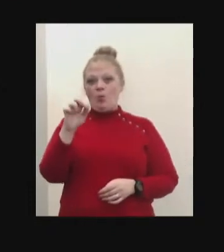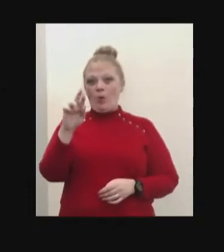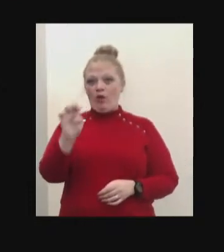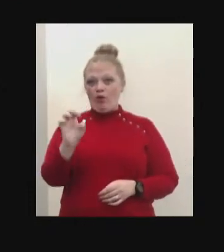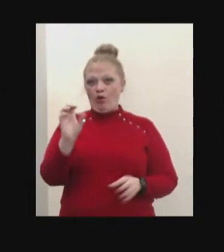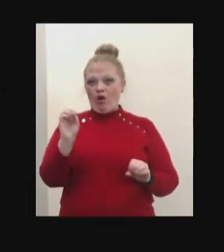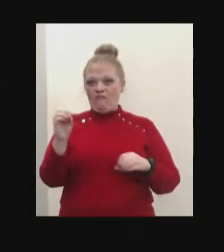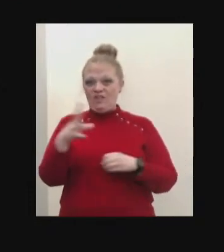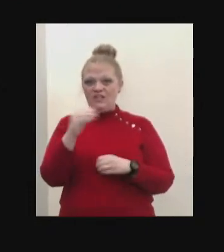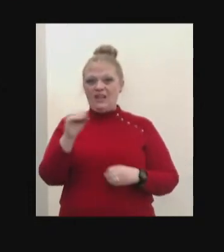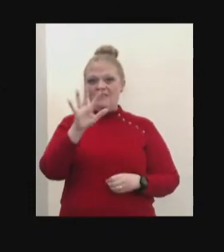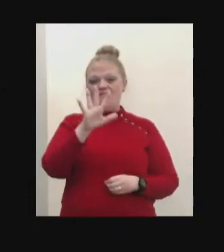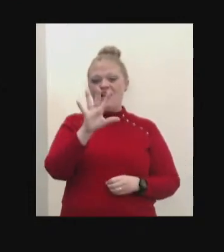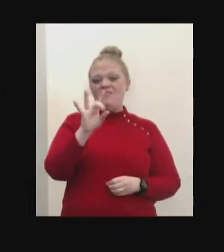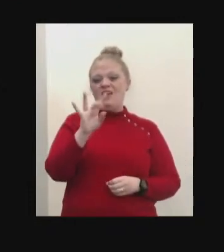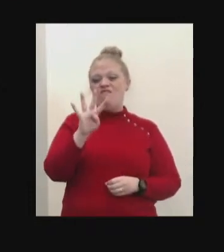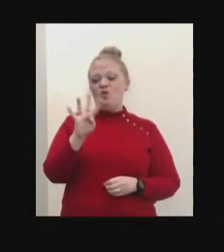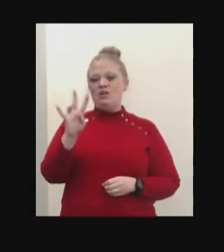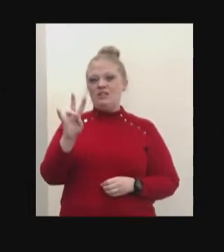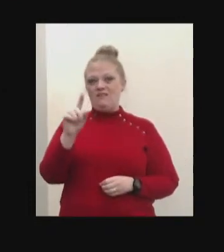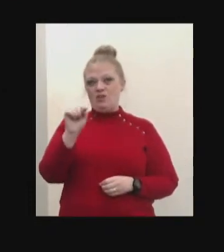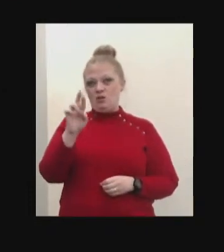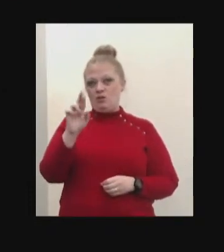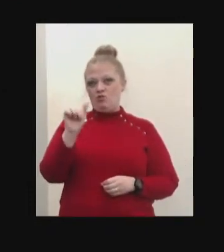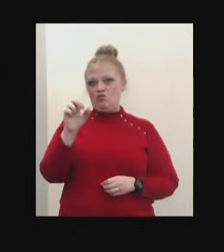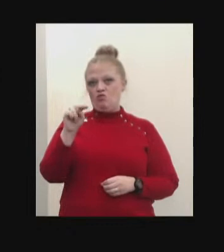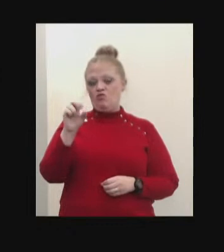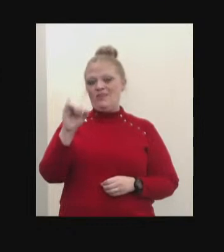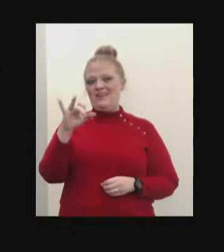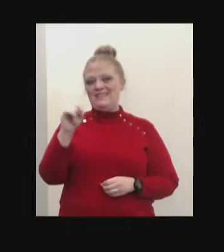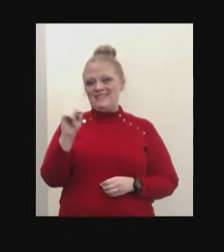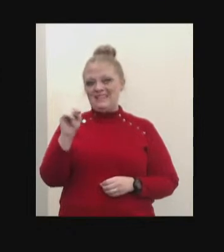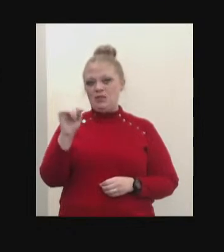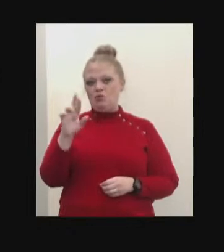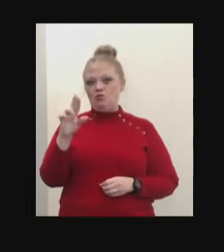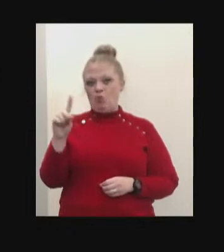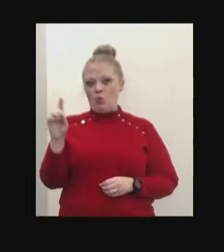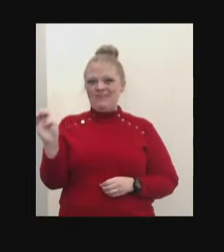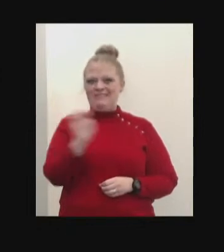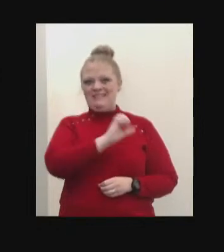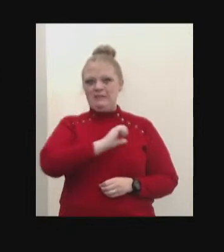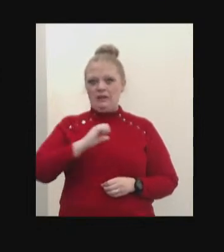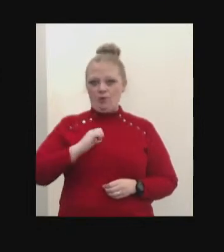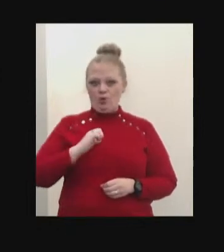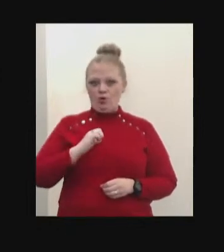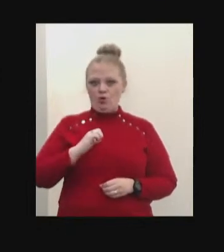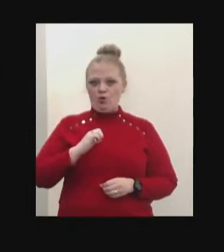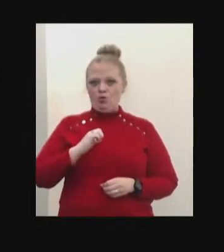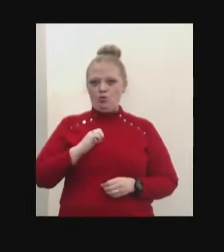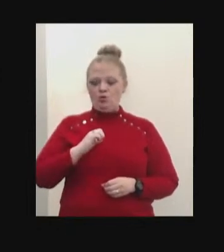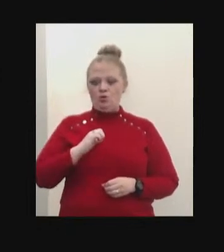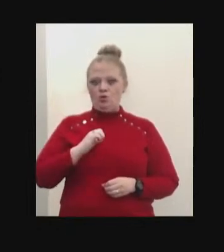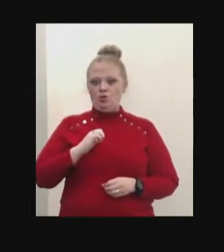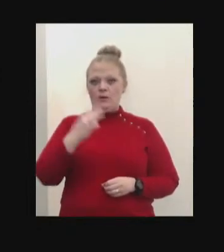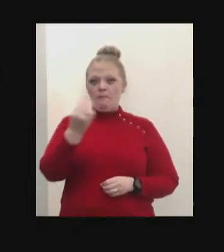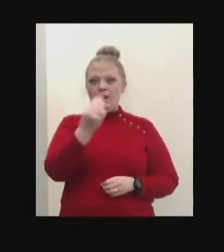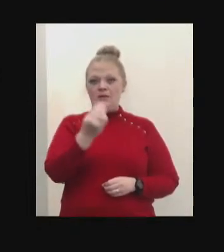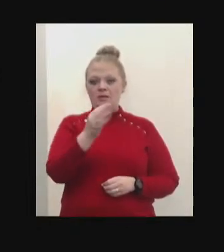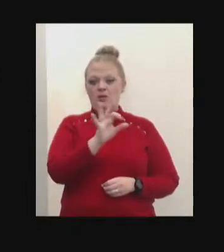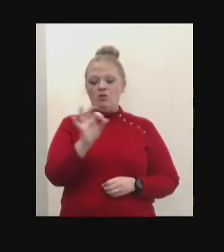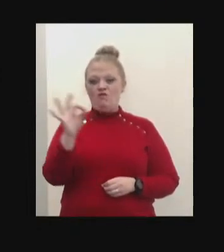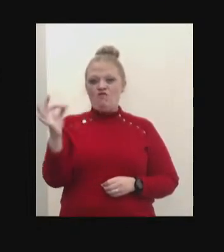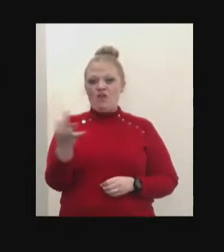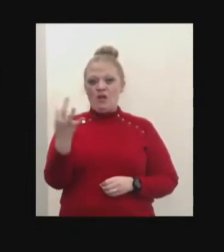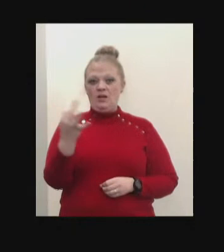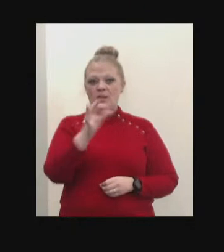at their 5847 Transit Road office in East Amherst. They're open weekdays between 9 a.m. and 8 p.m., so